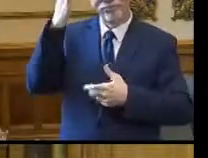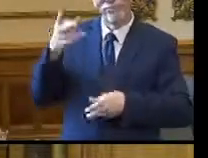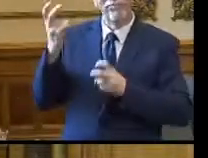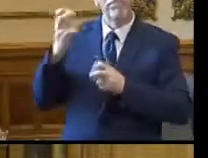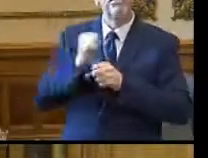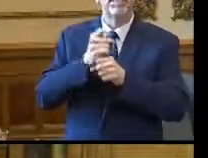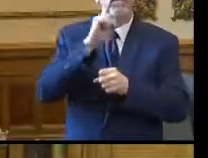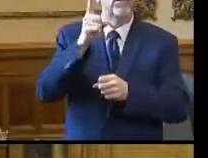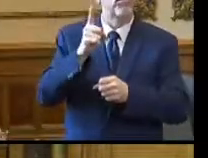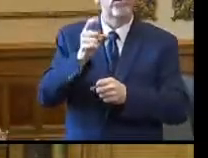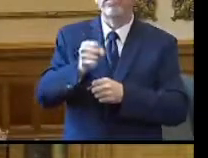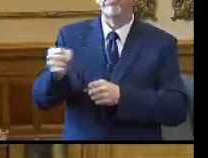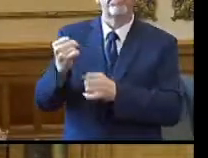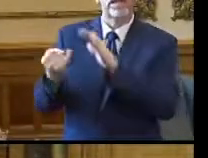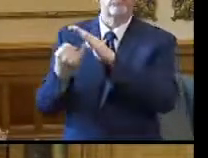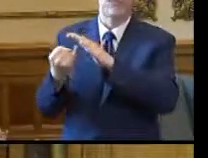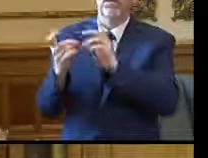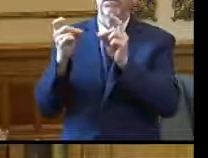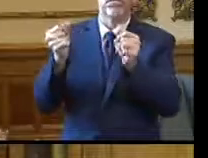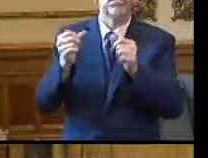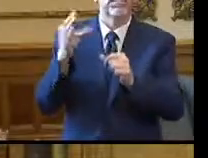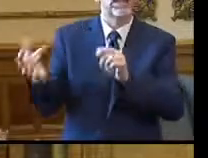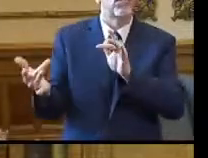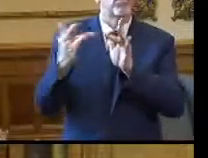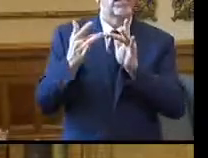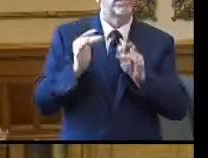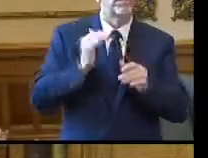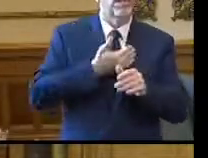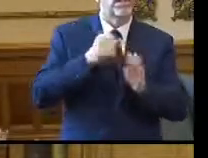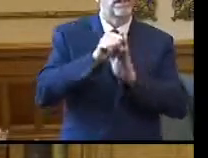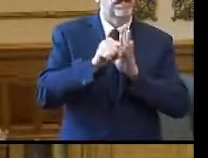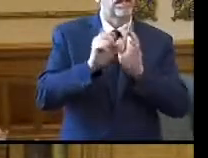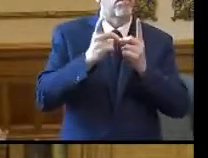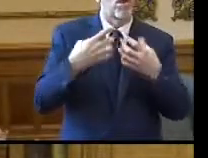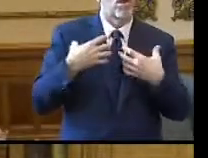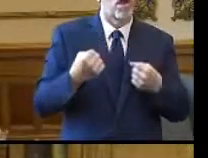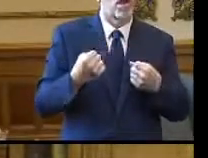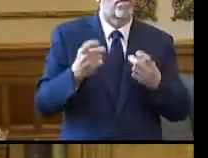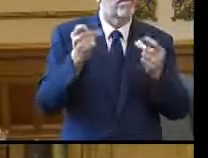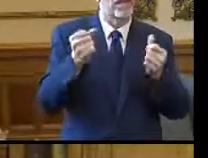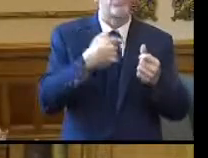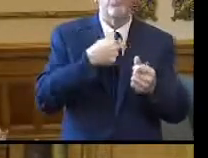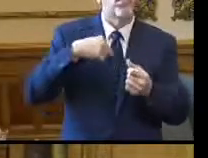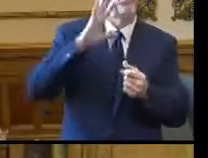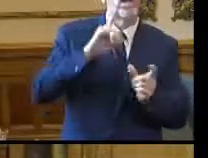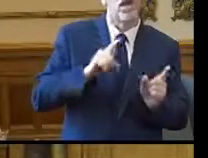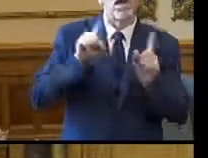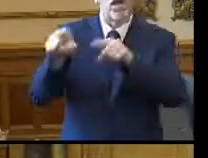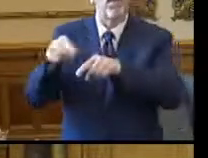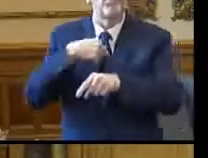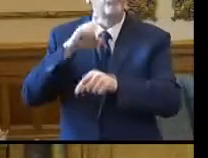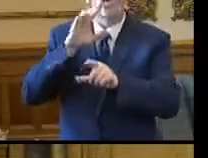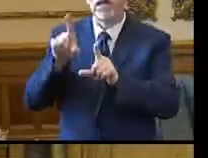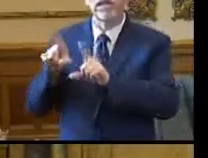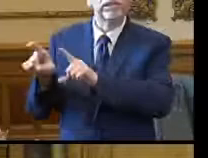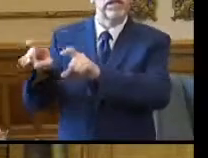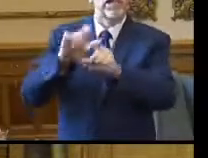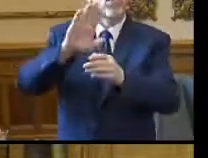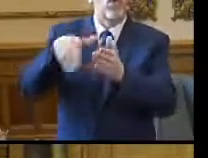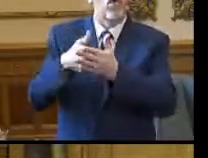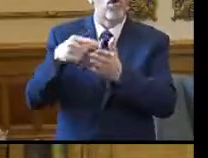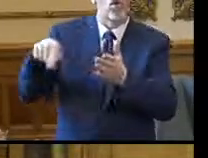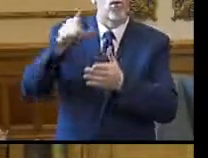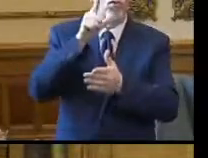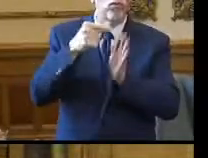to isolate them and reach out immediately to the State Department of Health. We will come out and we will test all of your